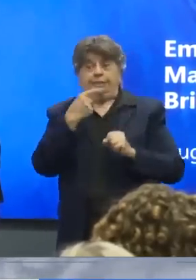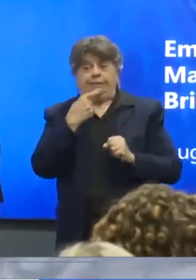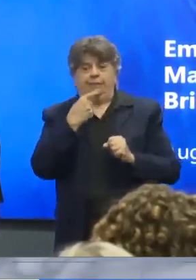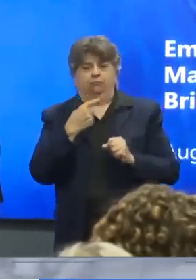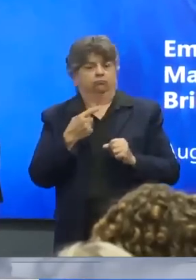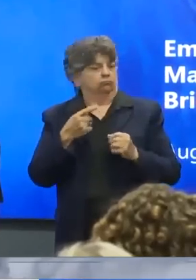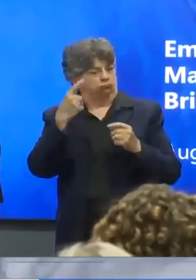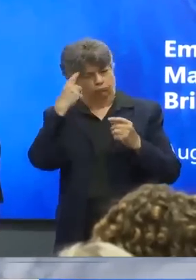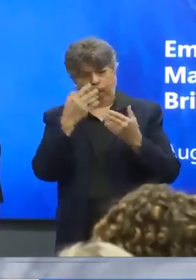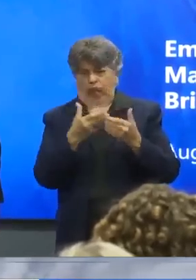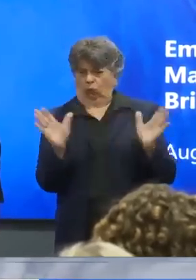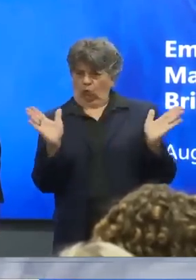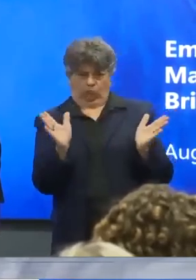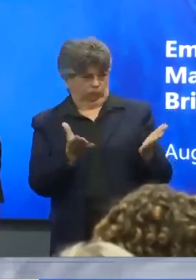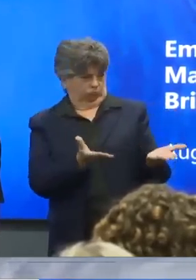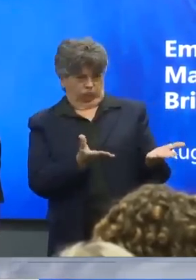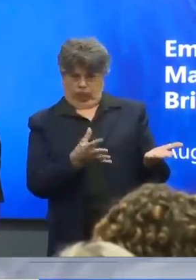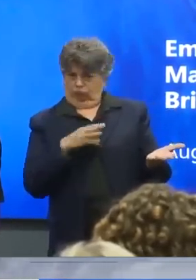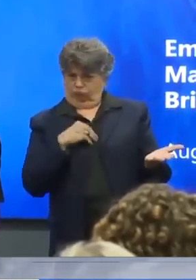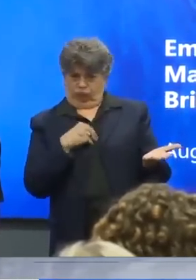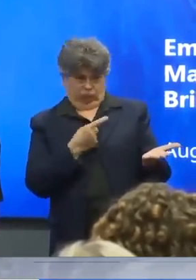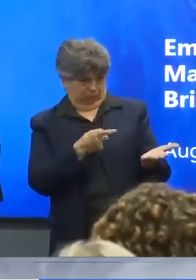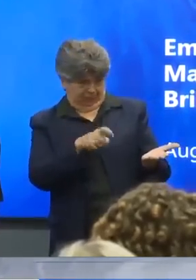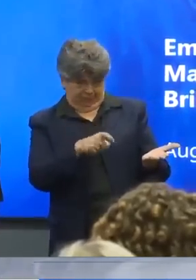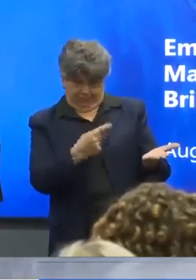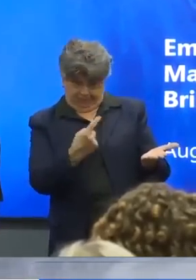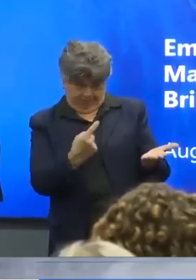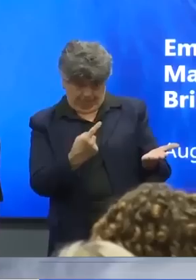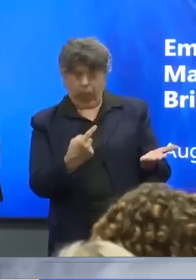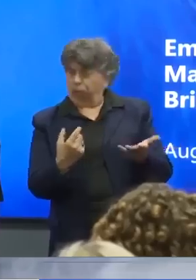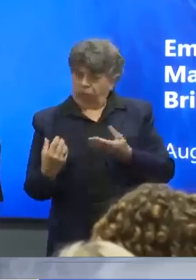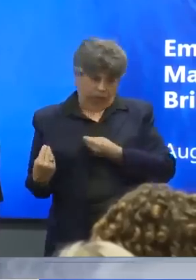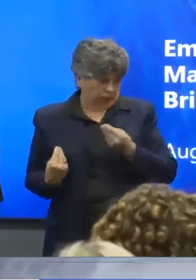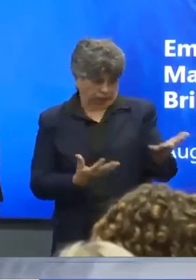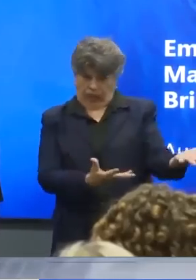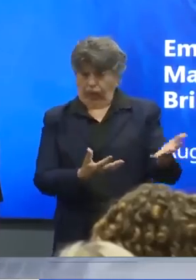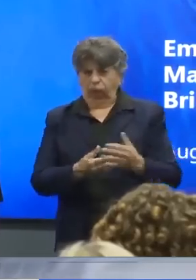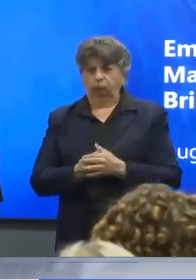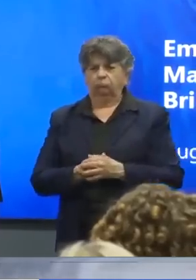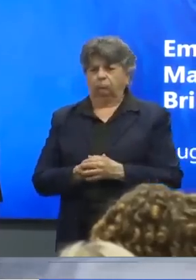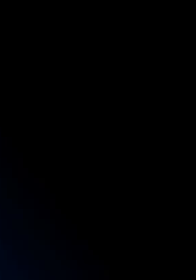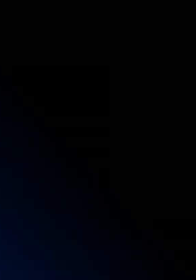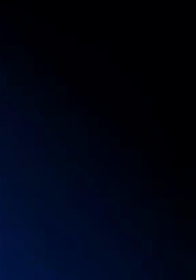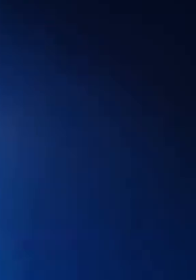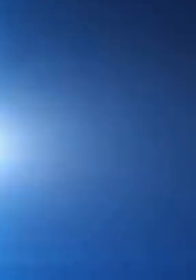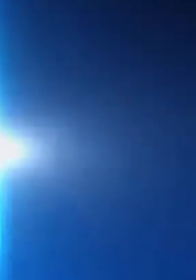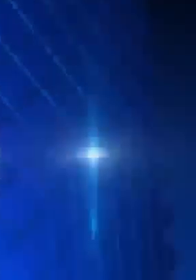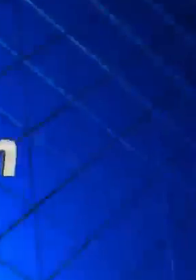I think he appreciated that this is going to be a major hurricane, and that's something that's significant.